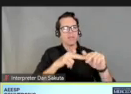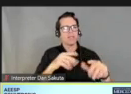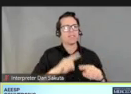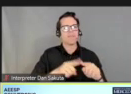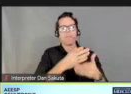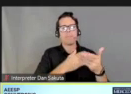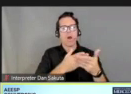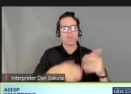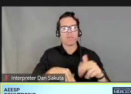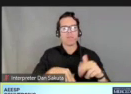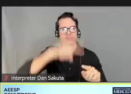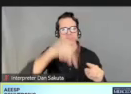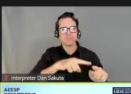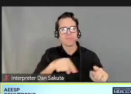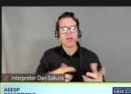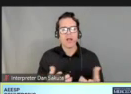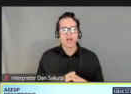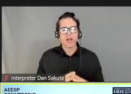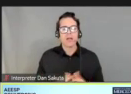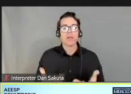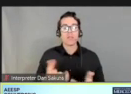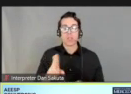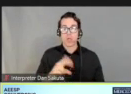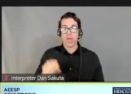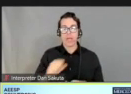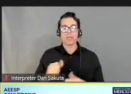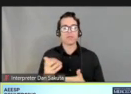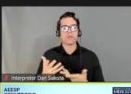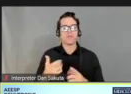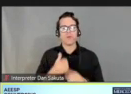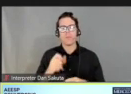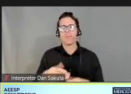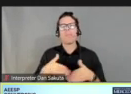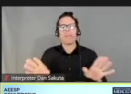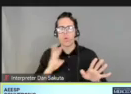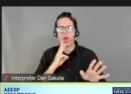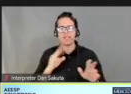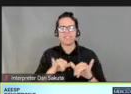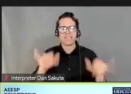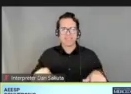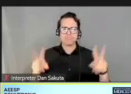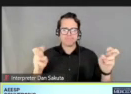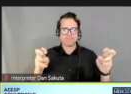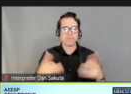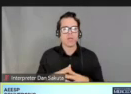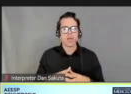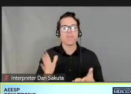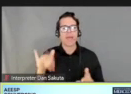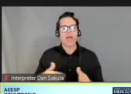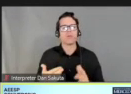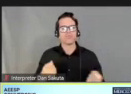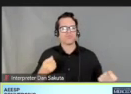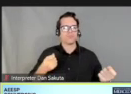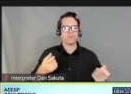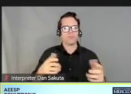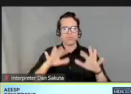much of this water is in the US delivered by what's called public water systems. So these are regulated entities that